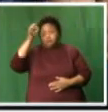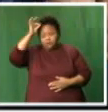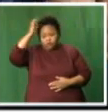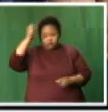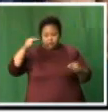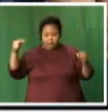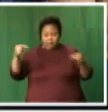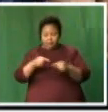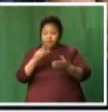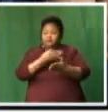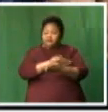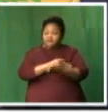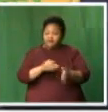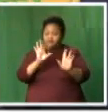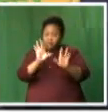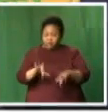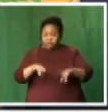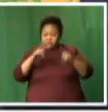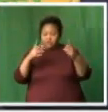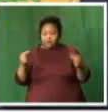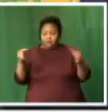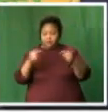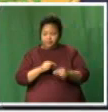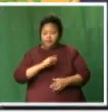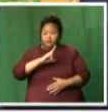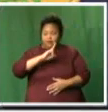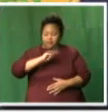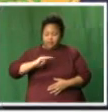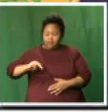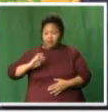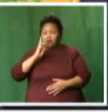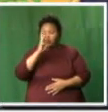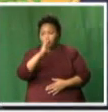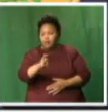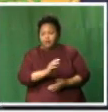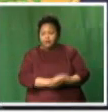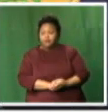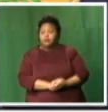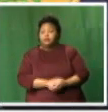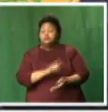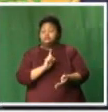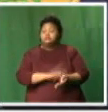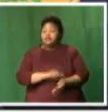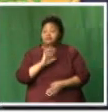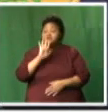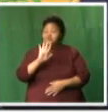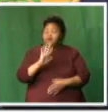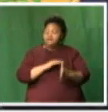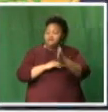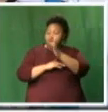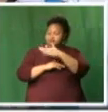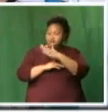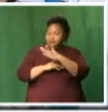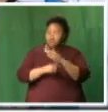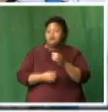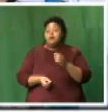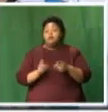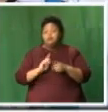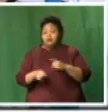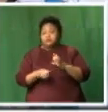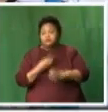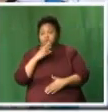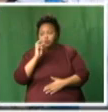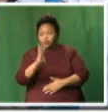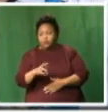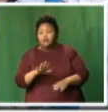kanti iAustralia yona idlala neDenmark. Le midlalo lemibili itawucalana kushaya insimbi yesihlanu Ntsambama. Ngensimbi yemfica Ntsambama-ke ngaphansi